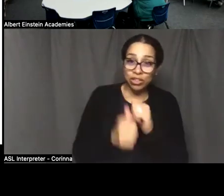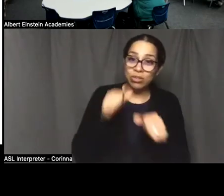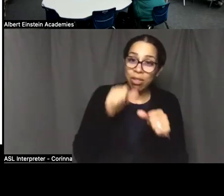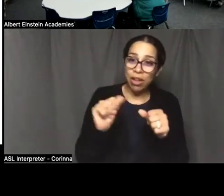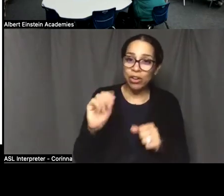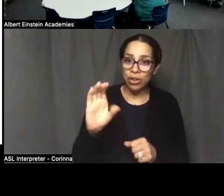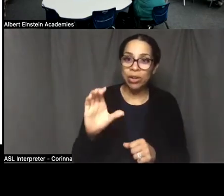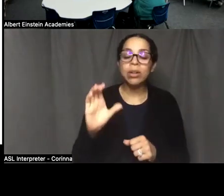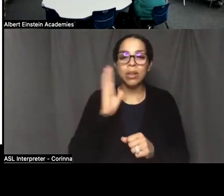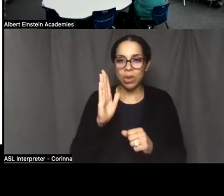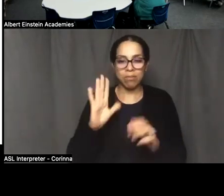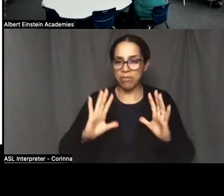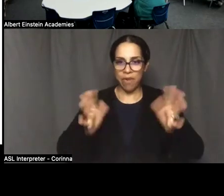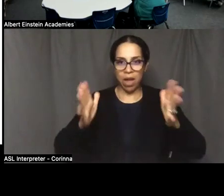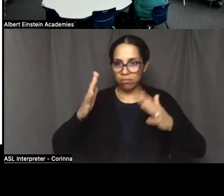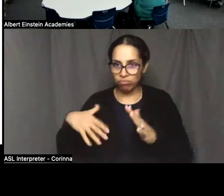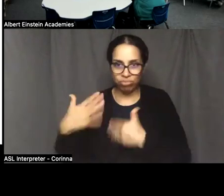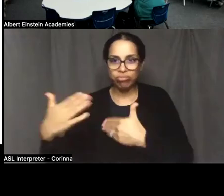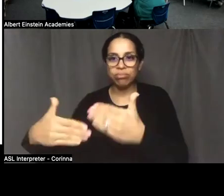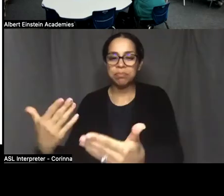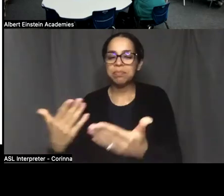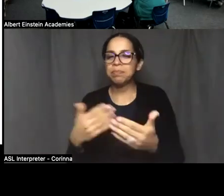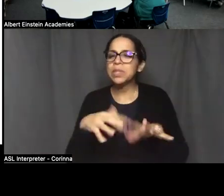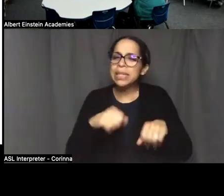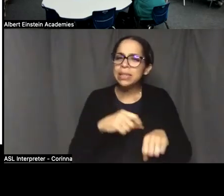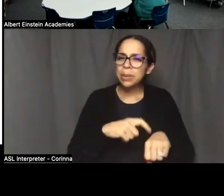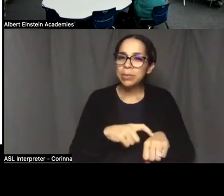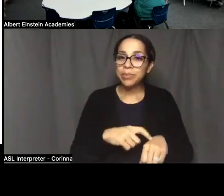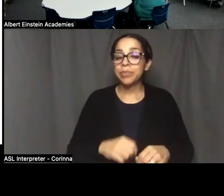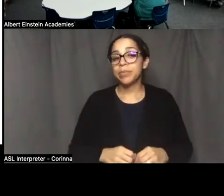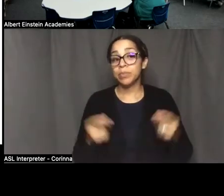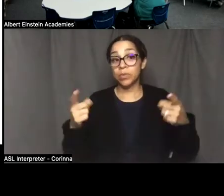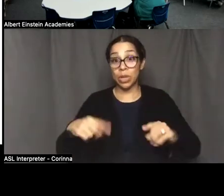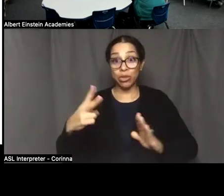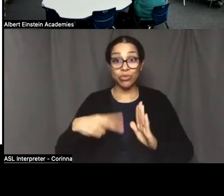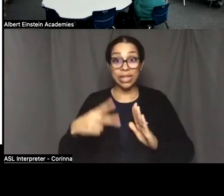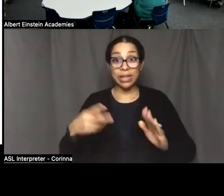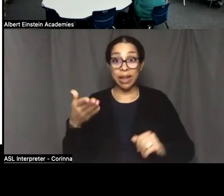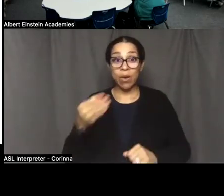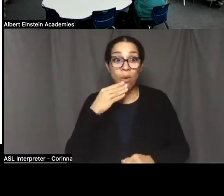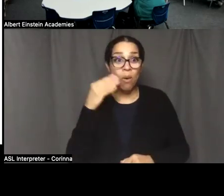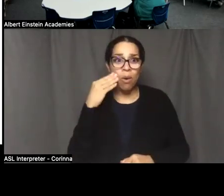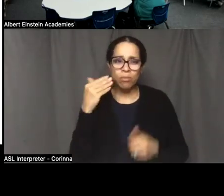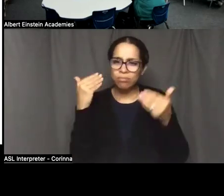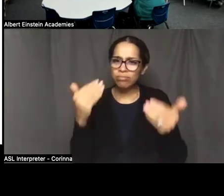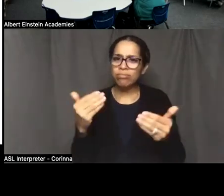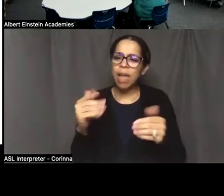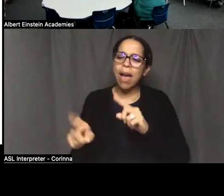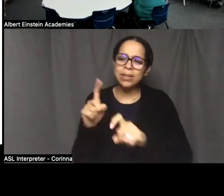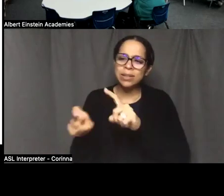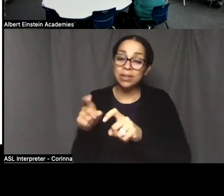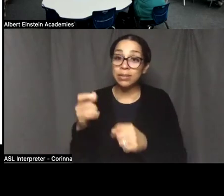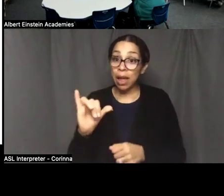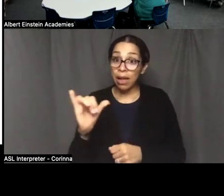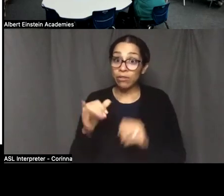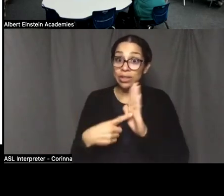So when you're reading with them at home, ask questions. Like these are some examples of questions you can ask. Like, why did you choose this book if they were